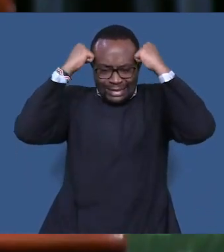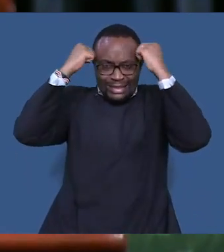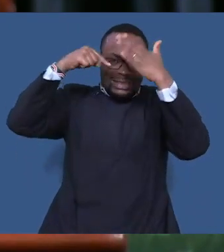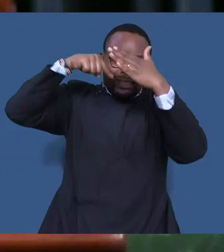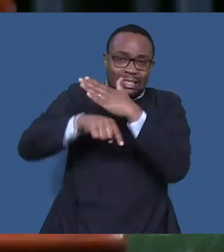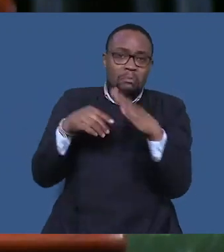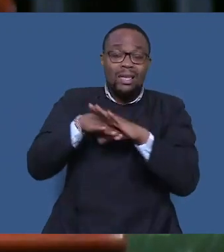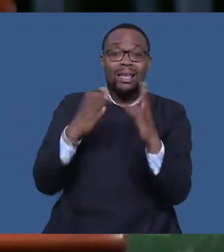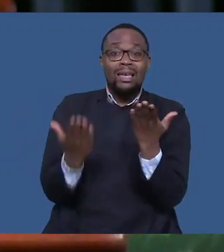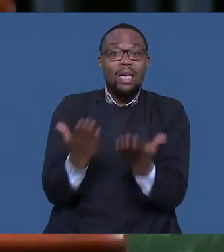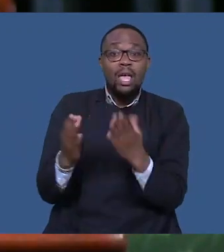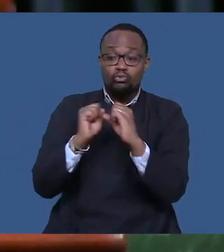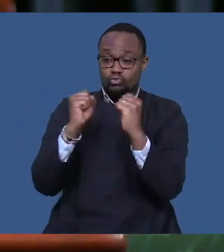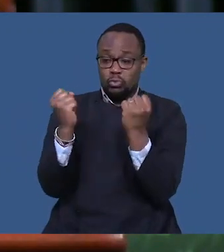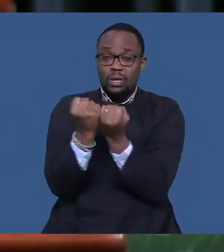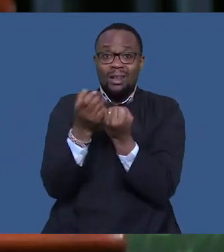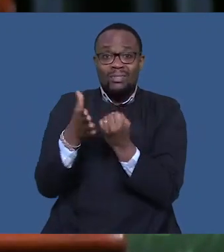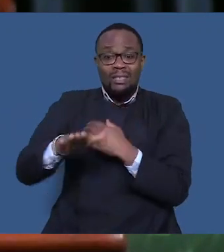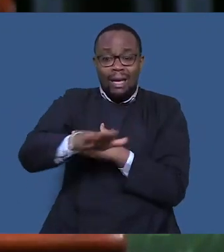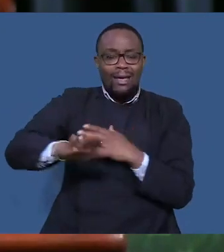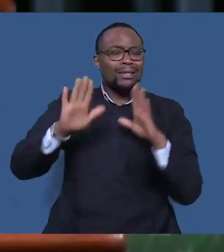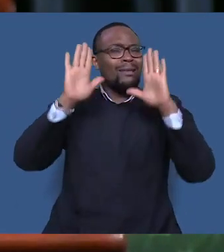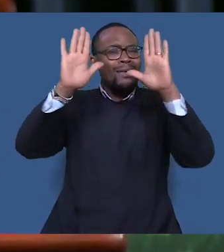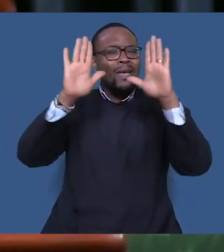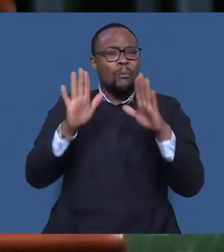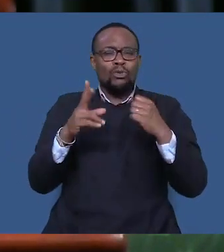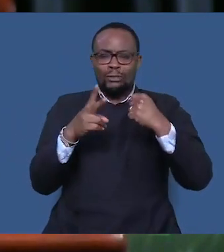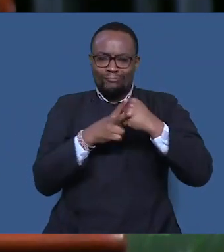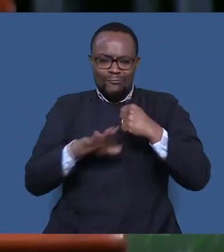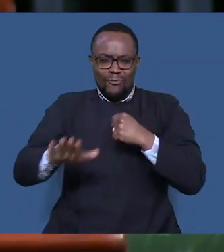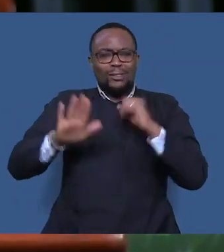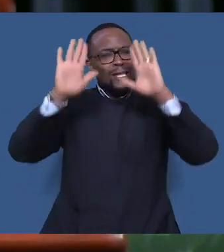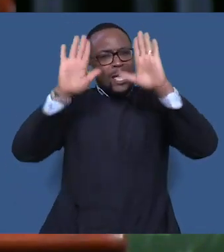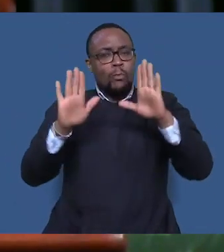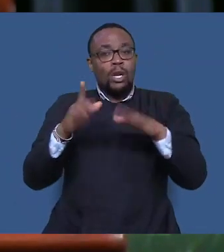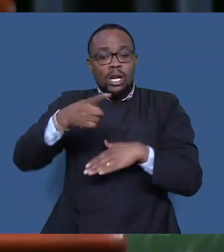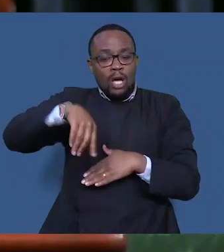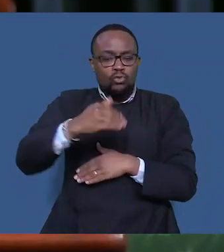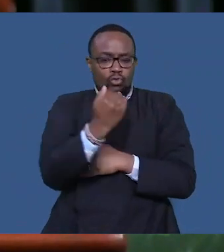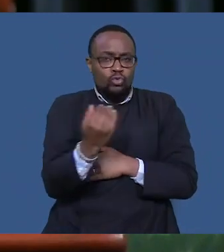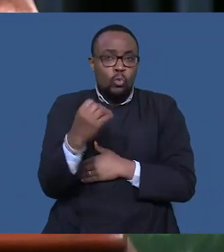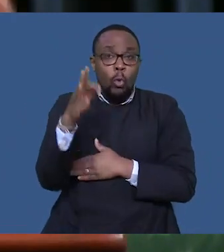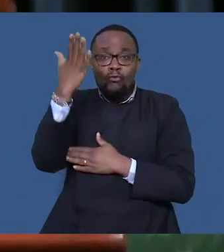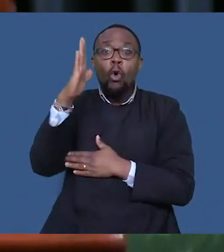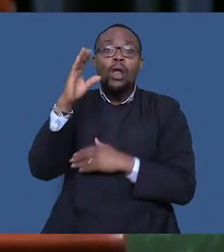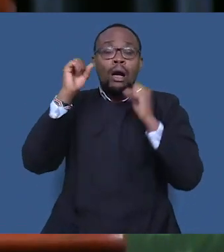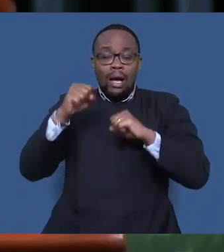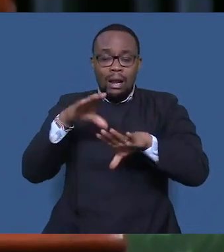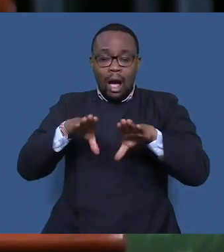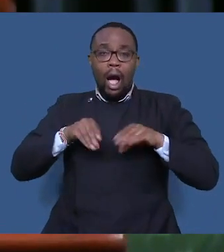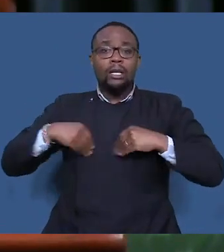any society, you will see that these are key areas that as kingdom people, as children of God, we are in a position to take